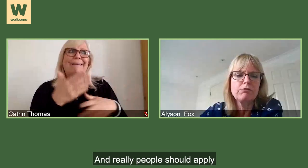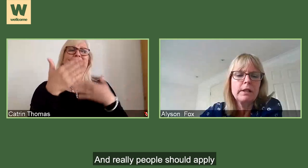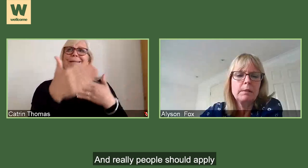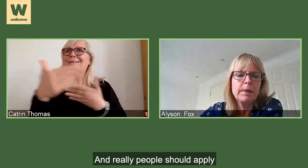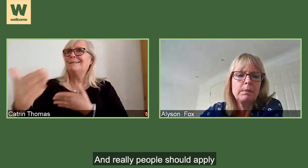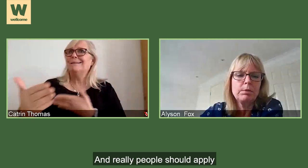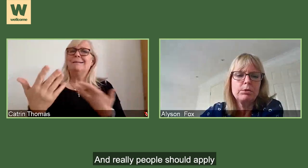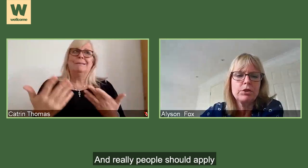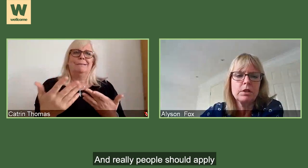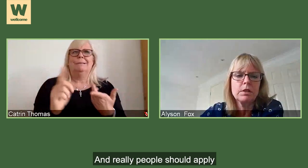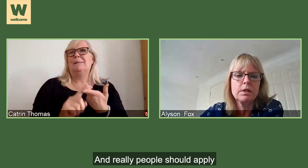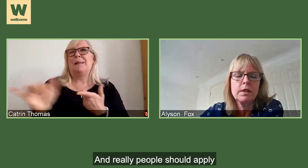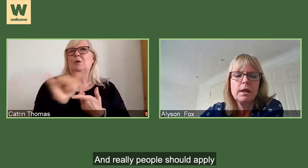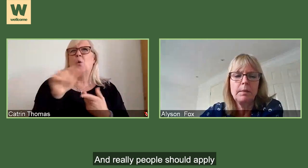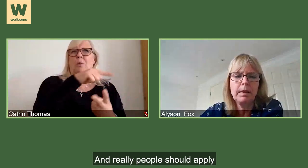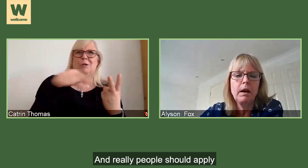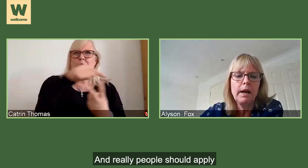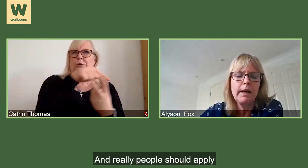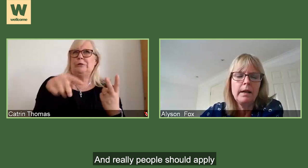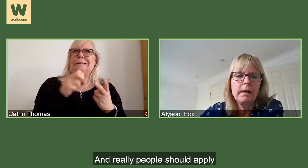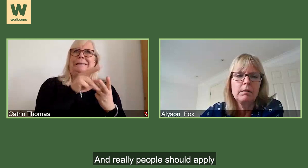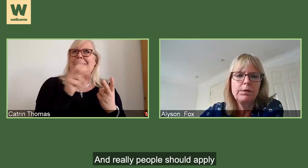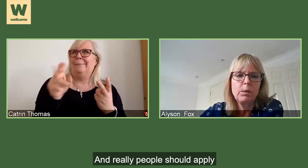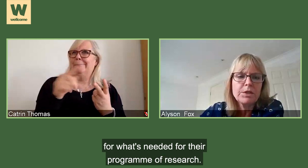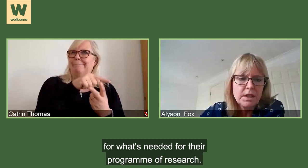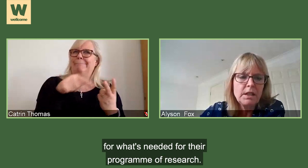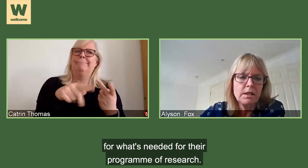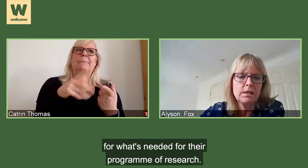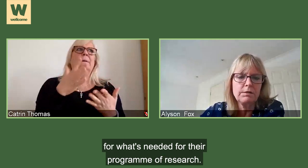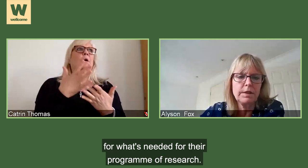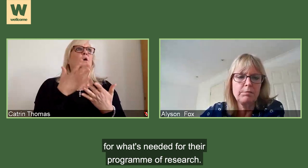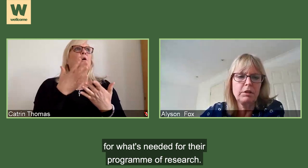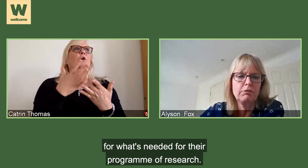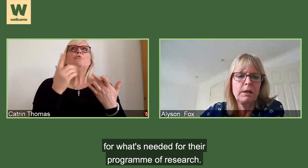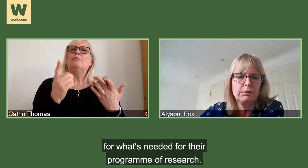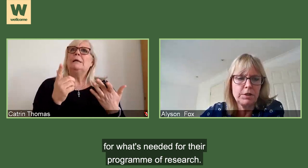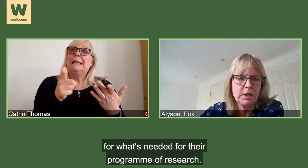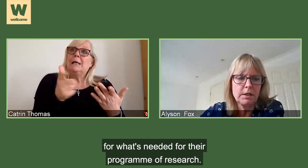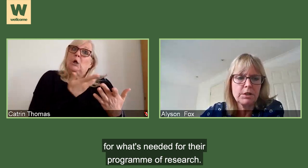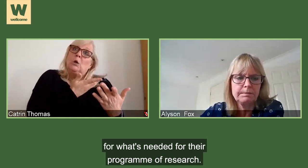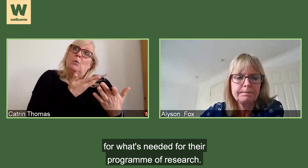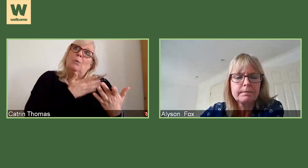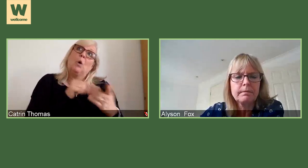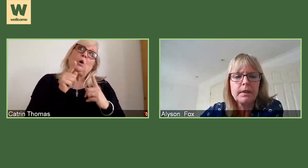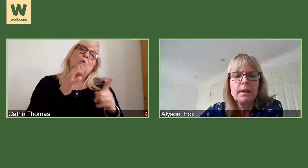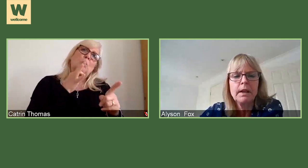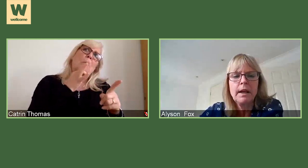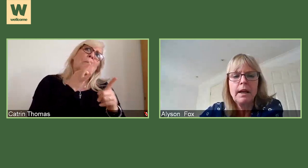And really, people should apply for what's needed for their programme of research.